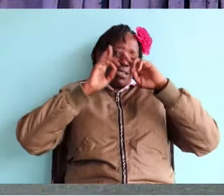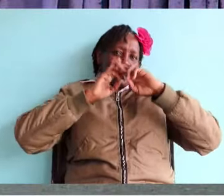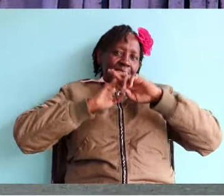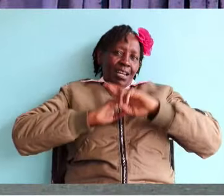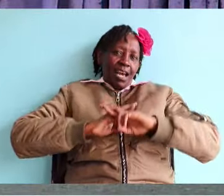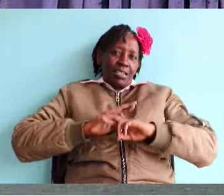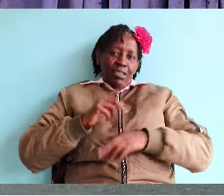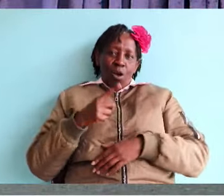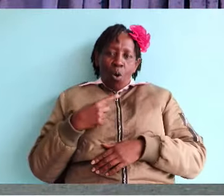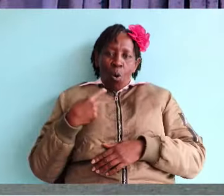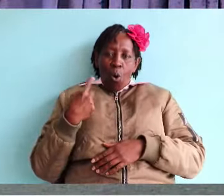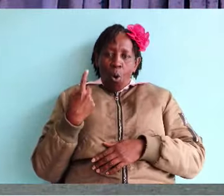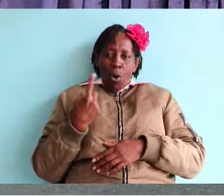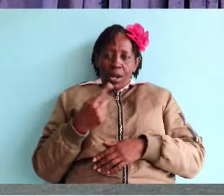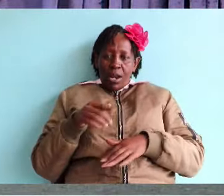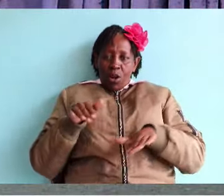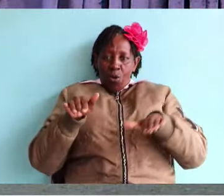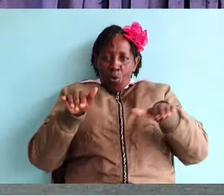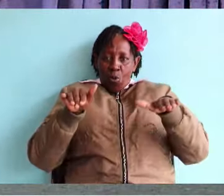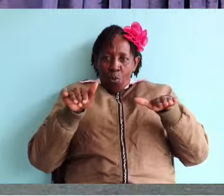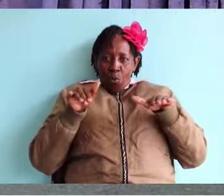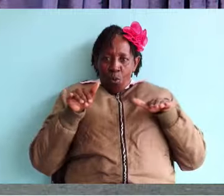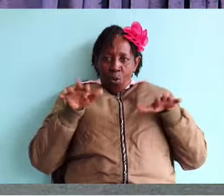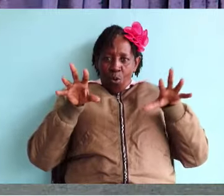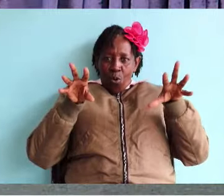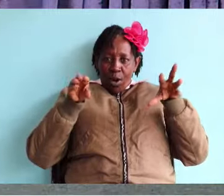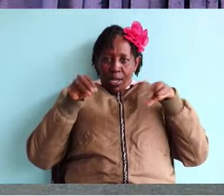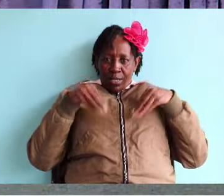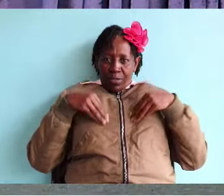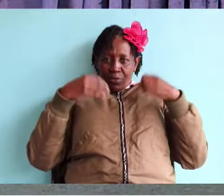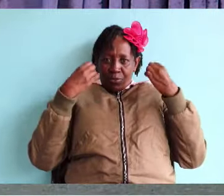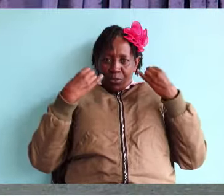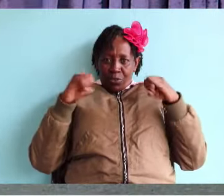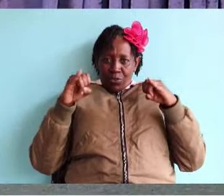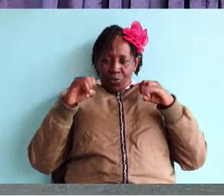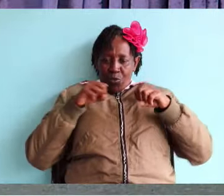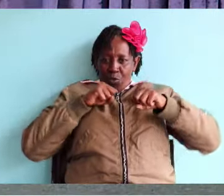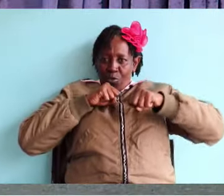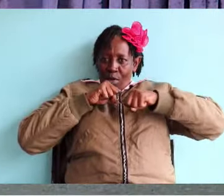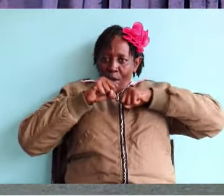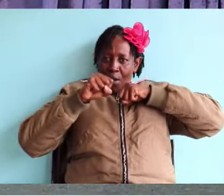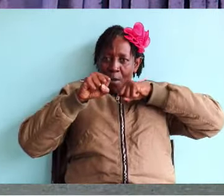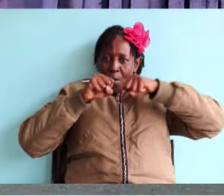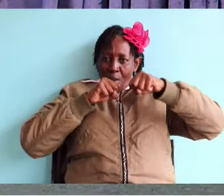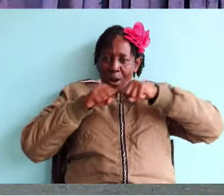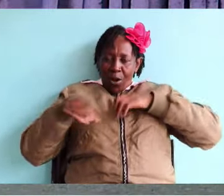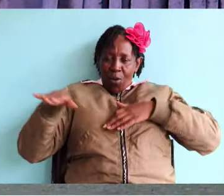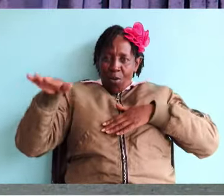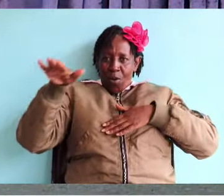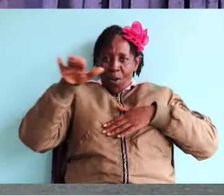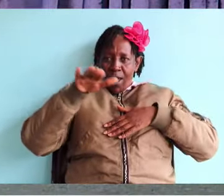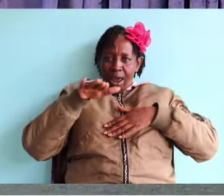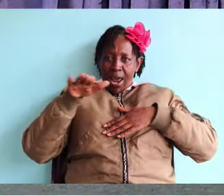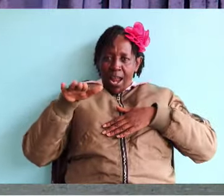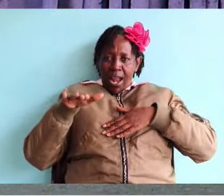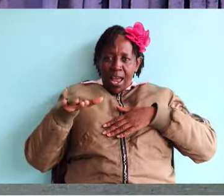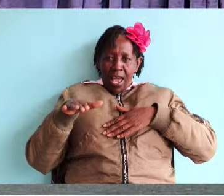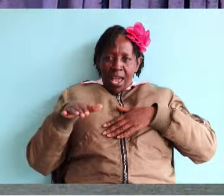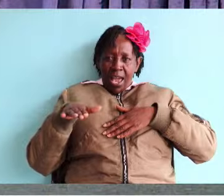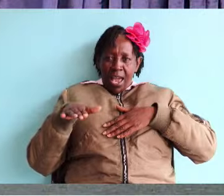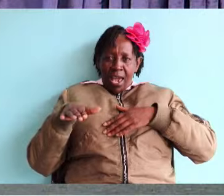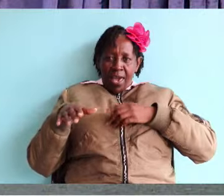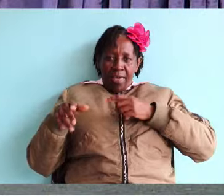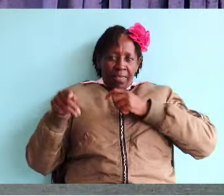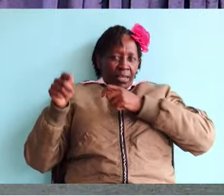only waiting to receive news from the battlefield. And you know that that was not the tradition of